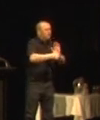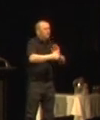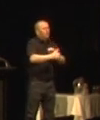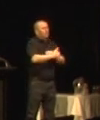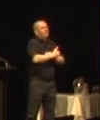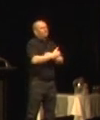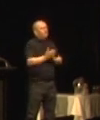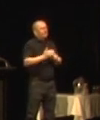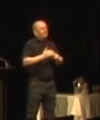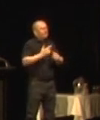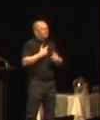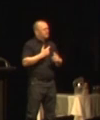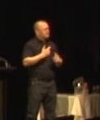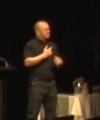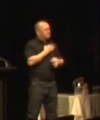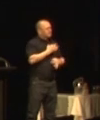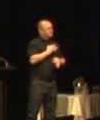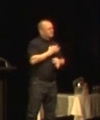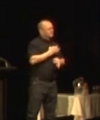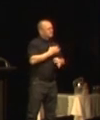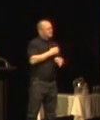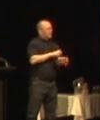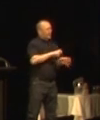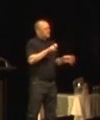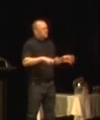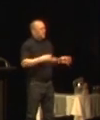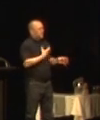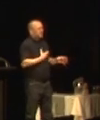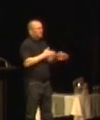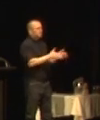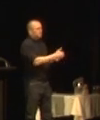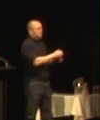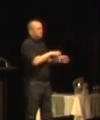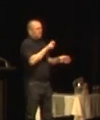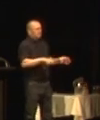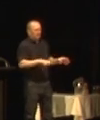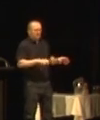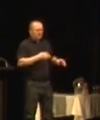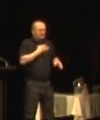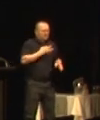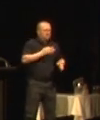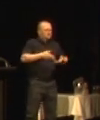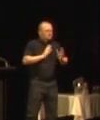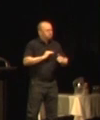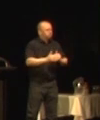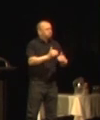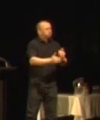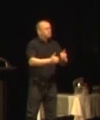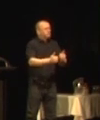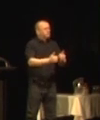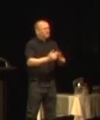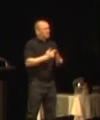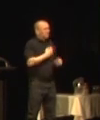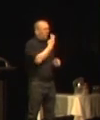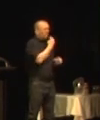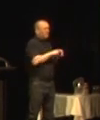their comfort zone a little bit because the handoffs just aren't working and they kind of have to. So thanks for asking that question. Those are my